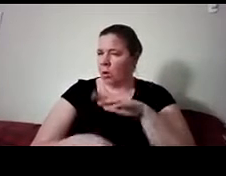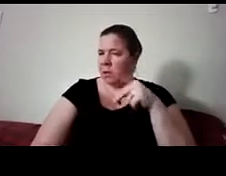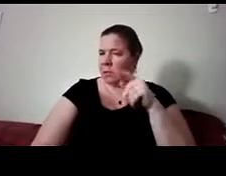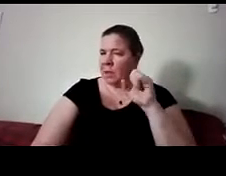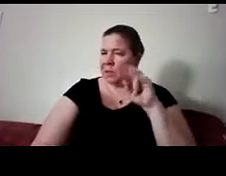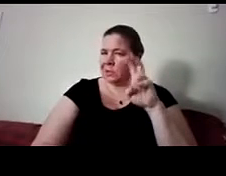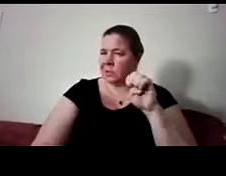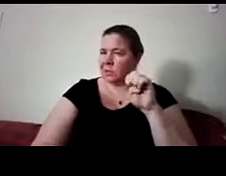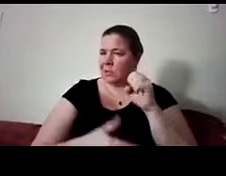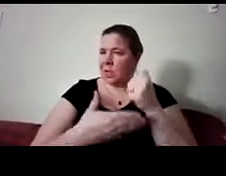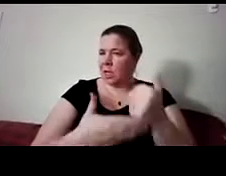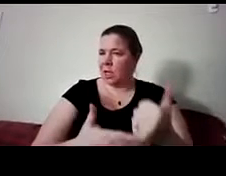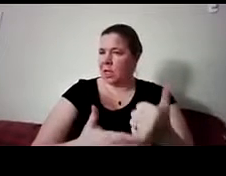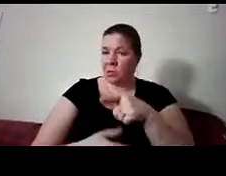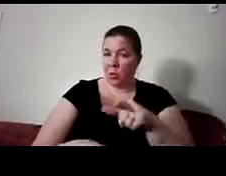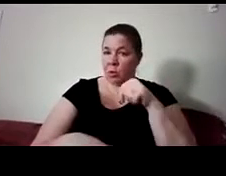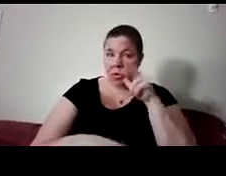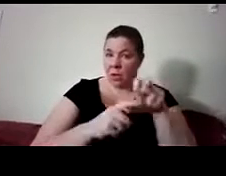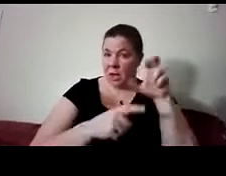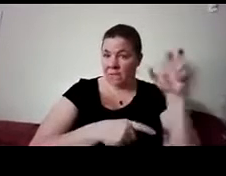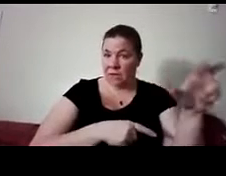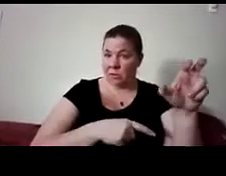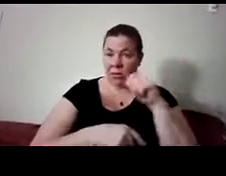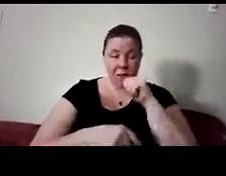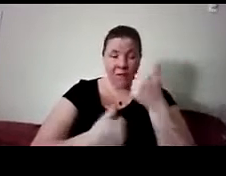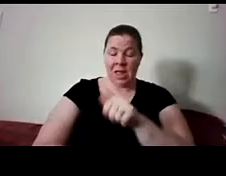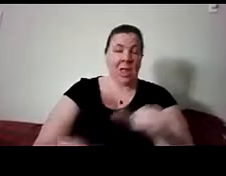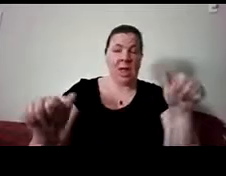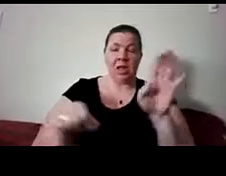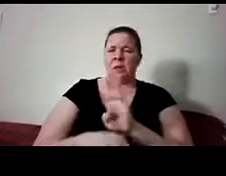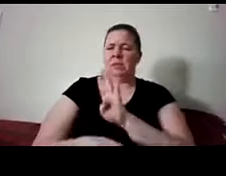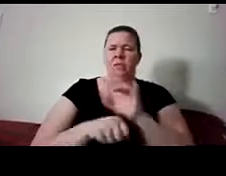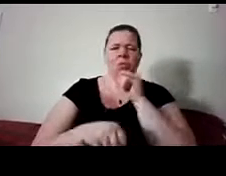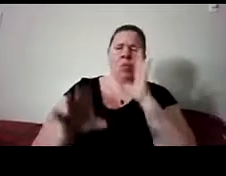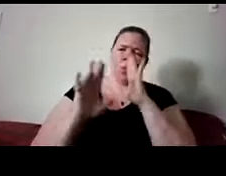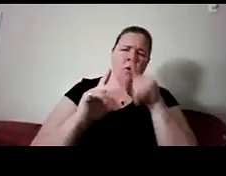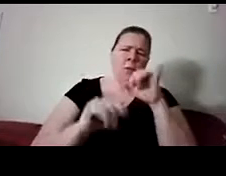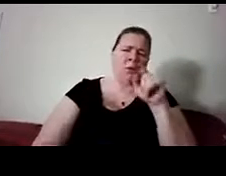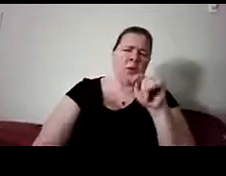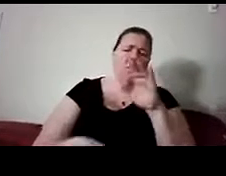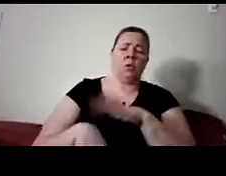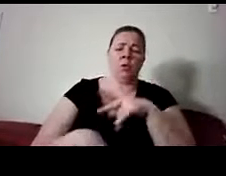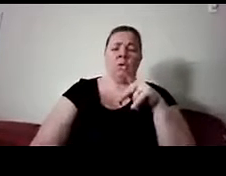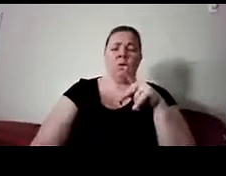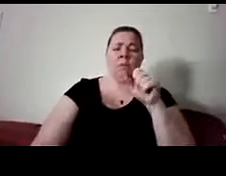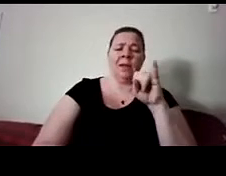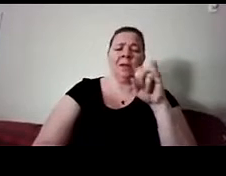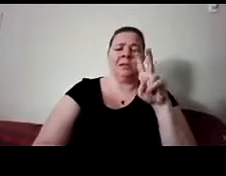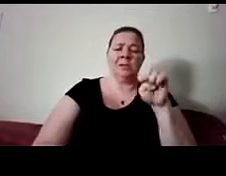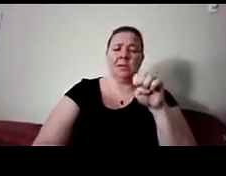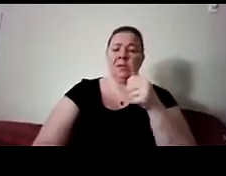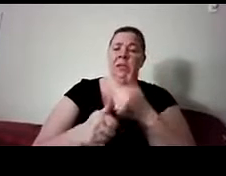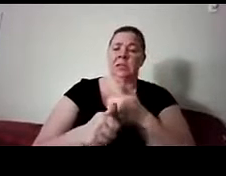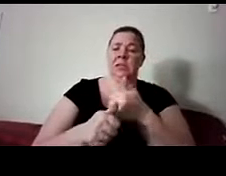you're not a real estate agent or investor, or even if you don't have any business, don't worry. Onpassive in itself is a